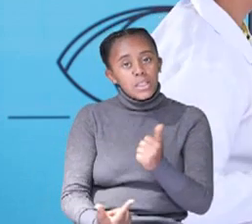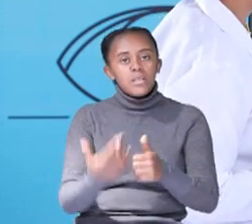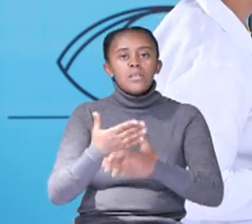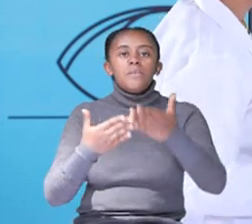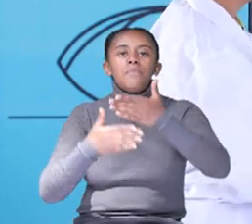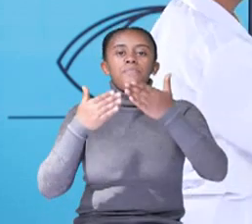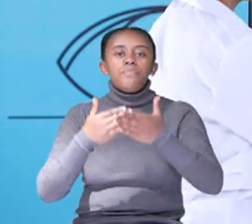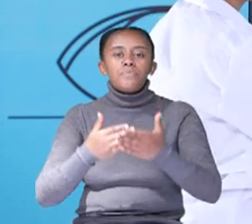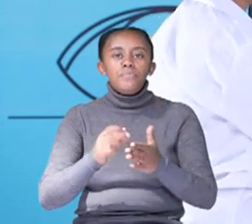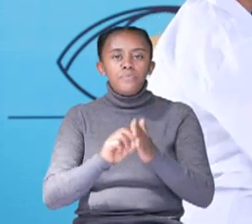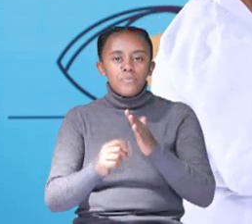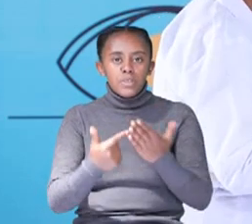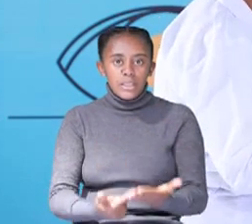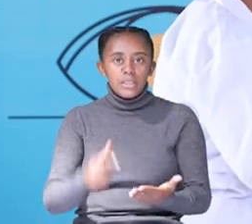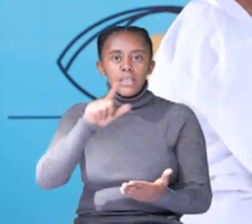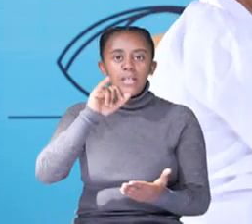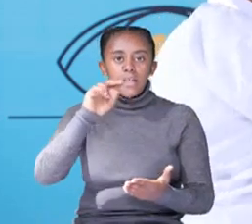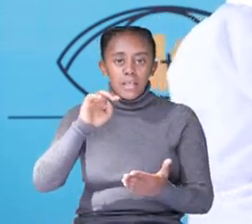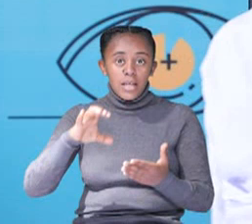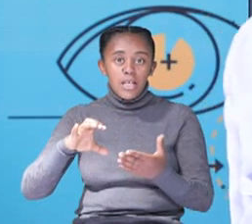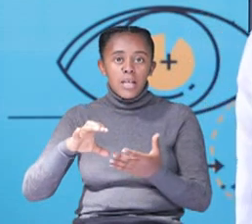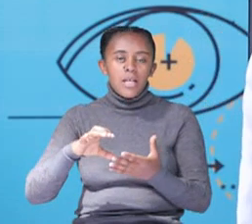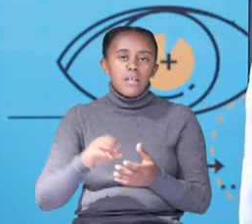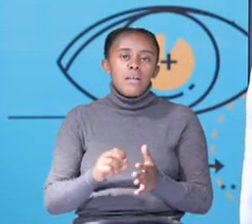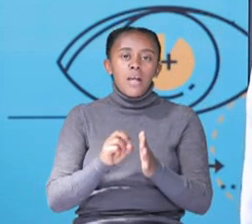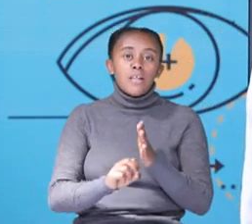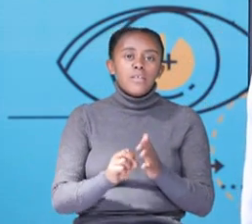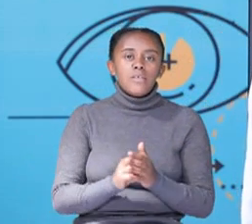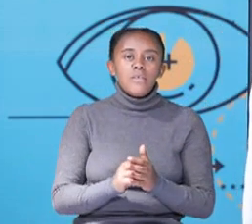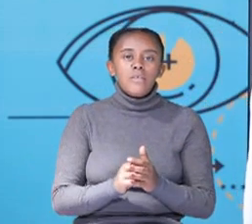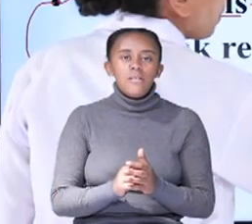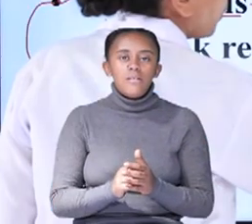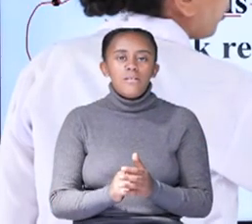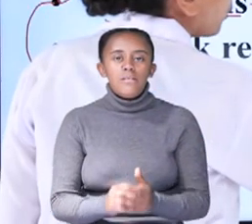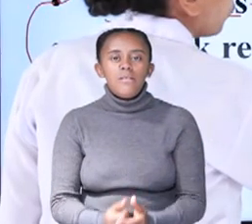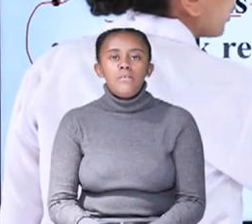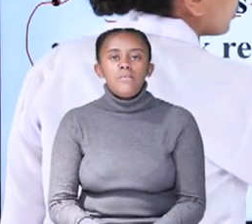single-step reaction. In link reaction, what will happen? Pyruvate